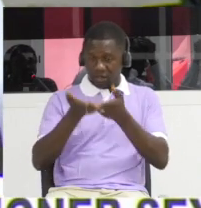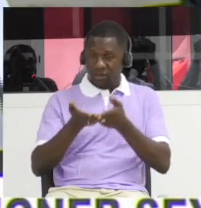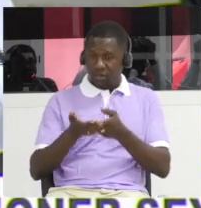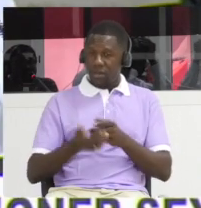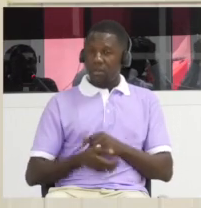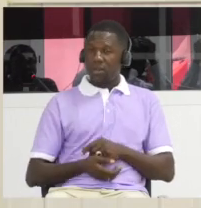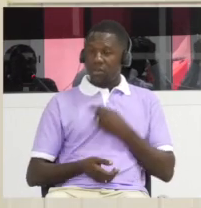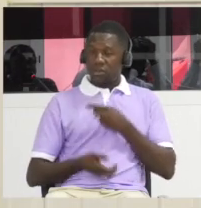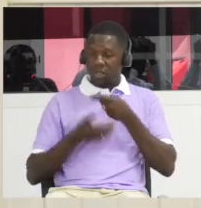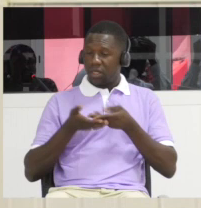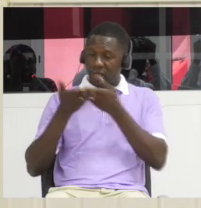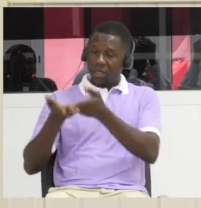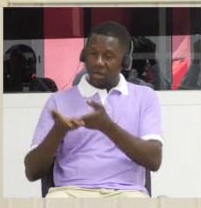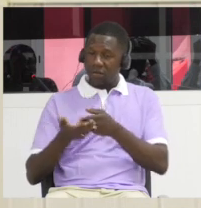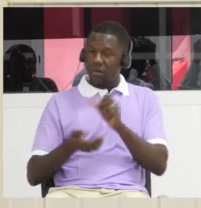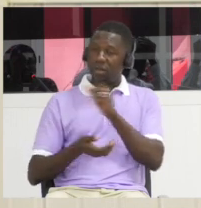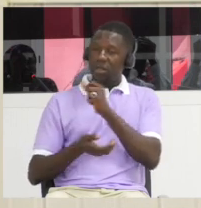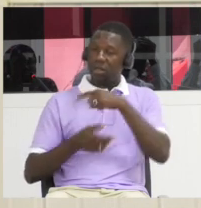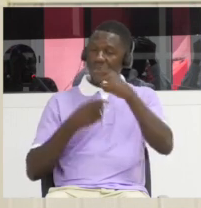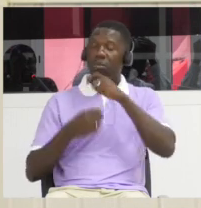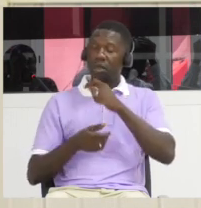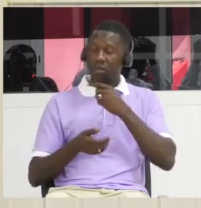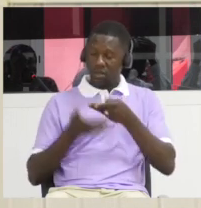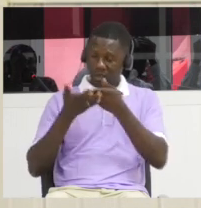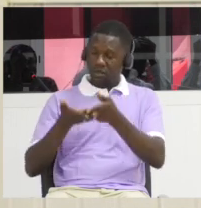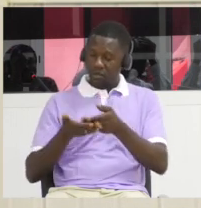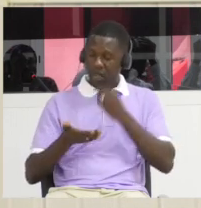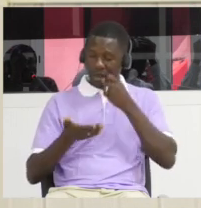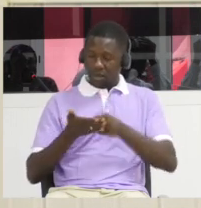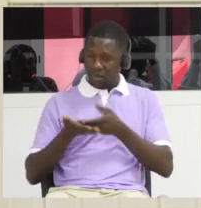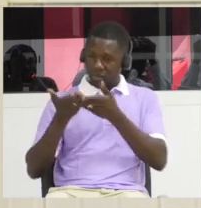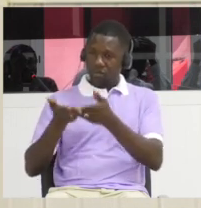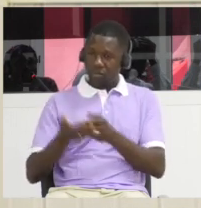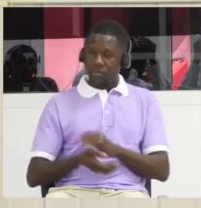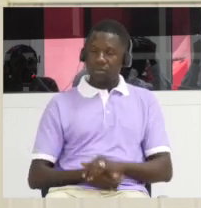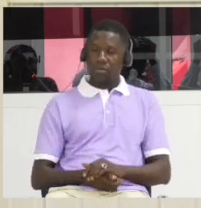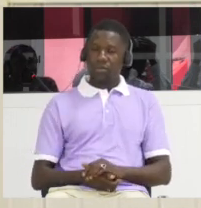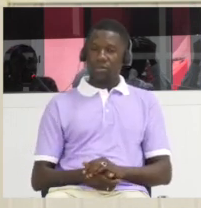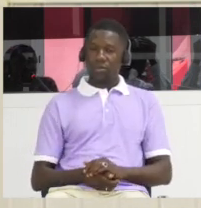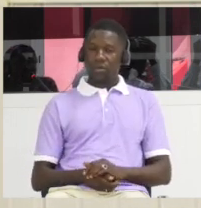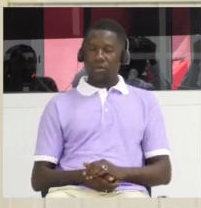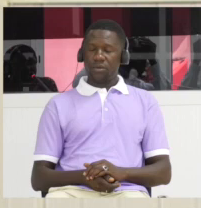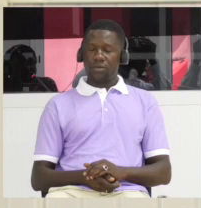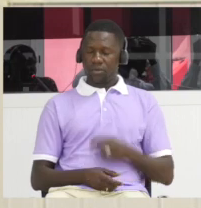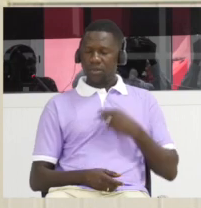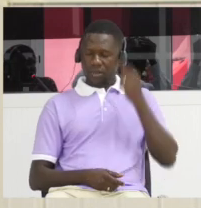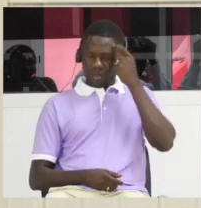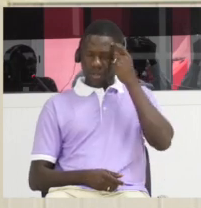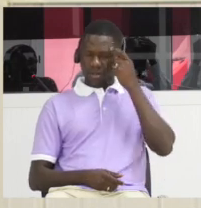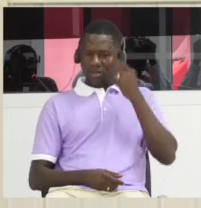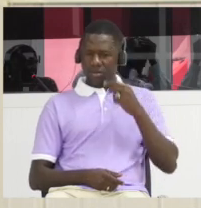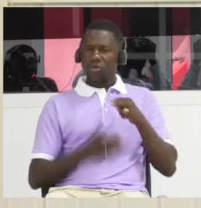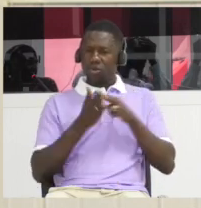him? I should think so, yeah. Normally when your contract ends, you know, you are